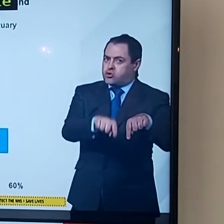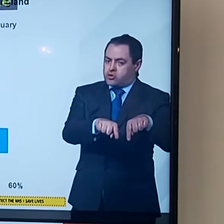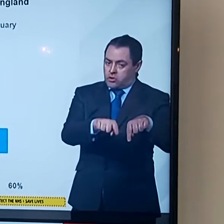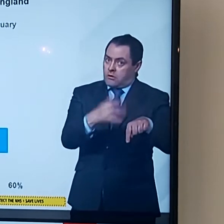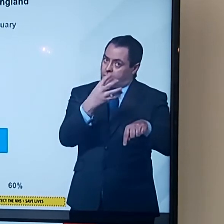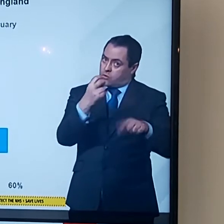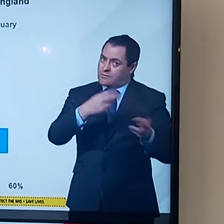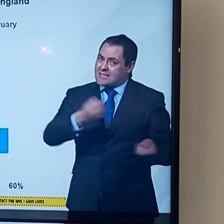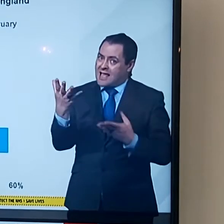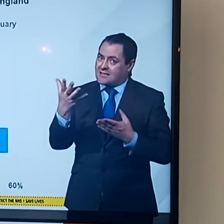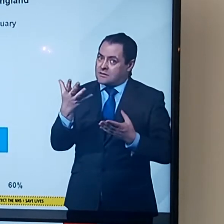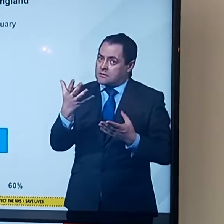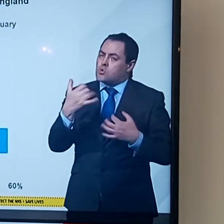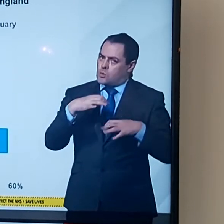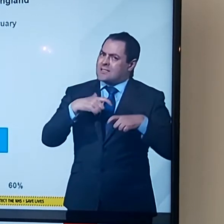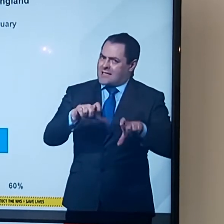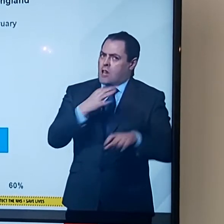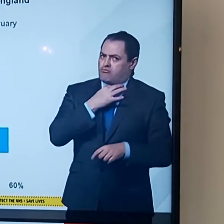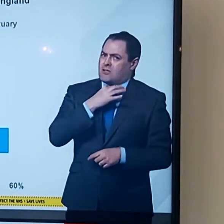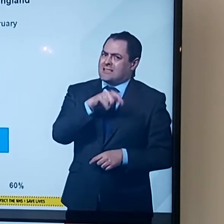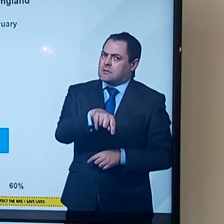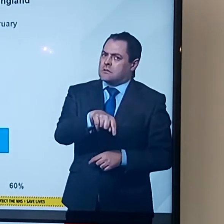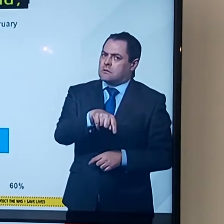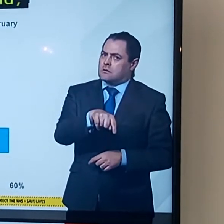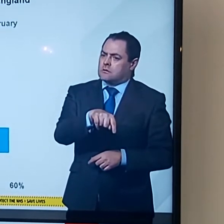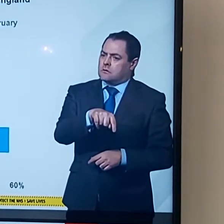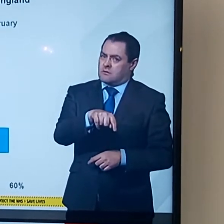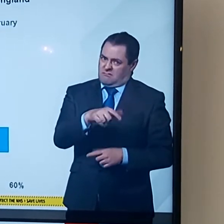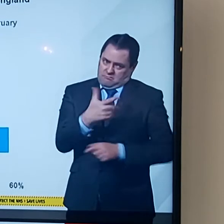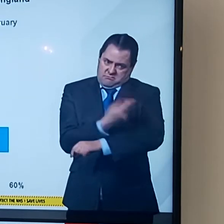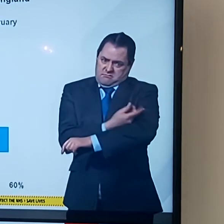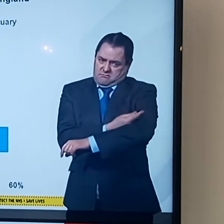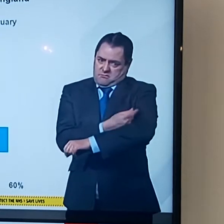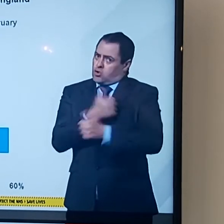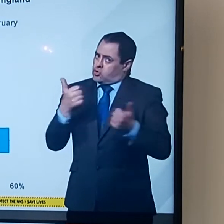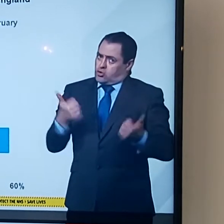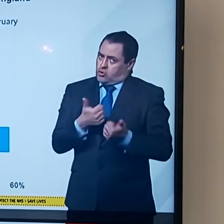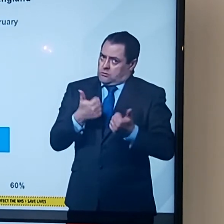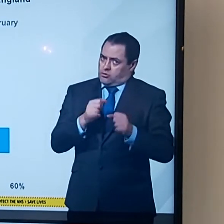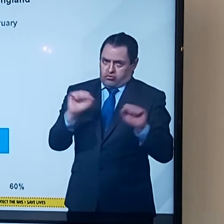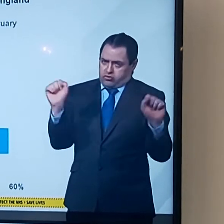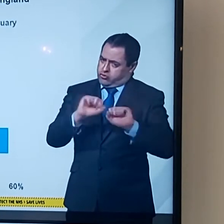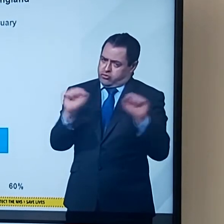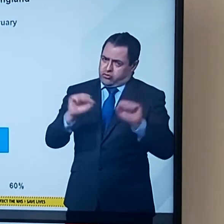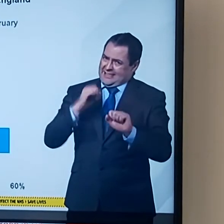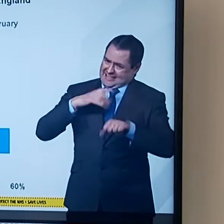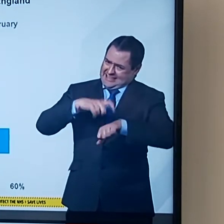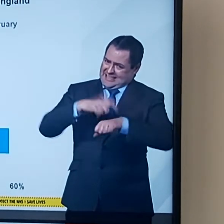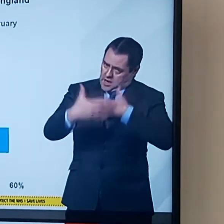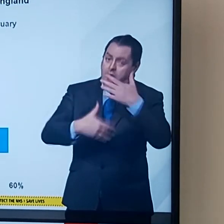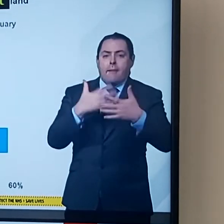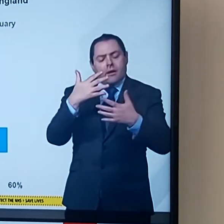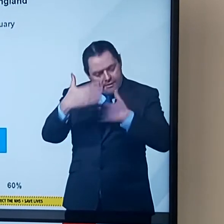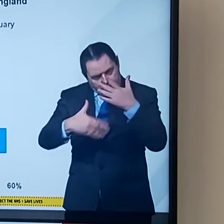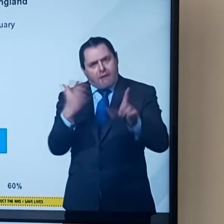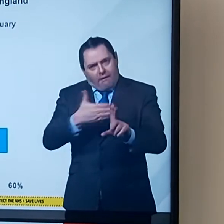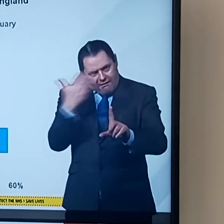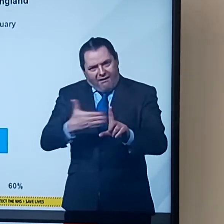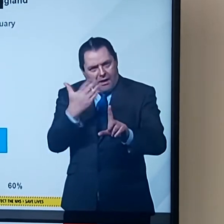go into hospital, still unvaccinated. And we have quite a way to go in all 4 nations of the UK, but making very fast